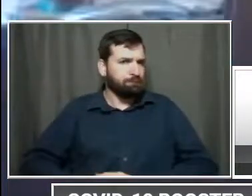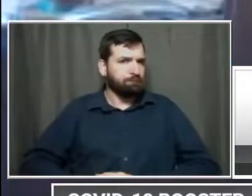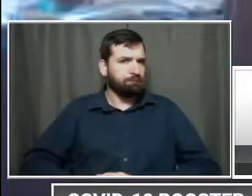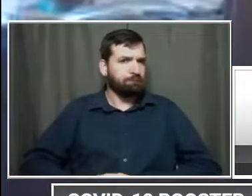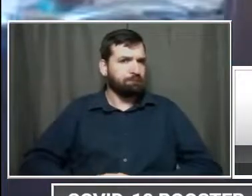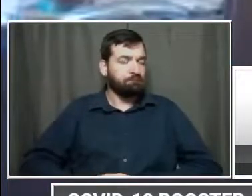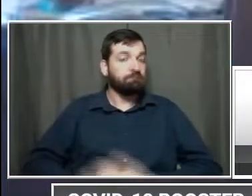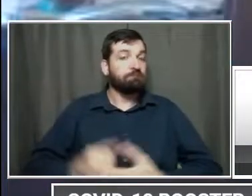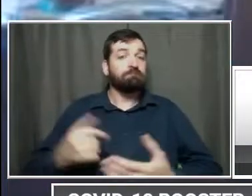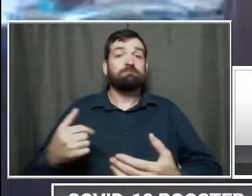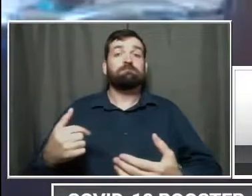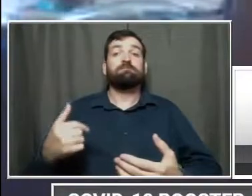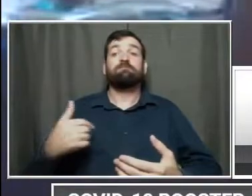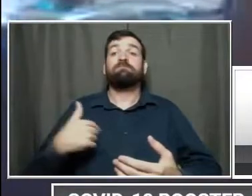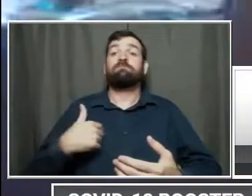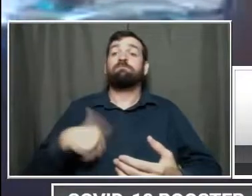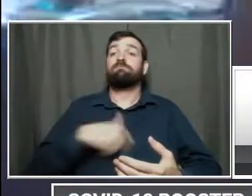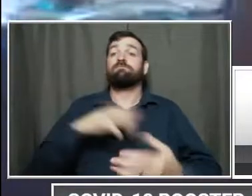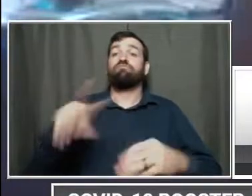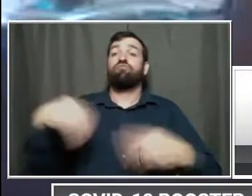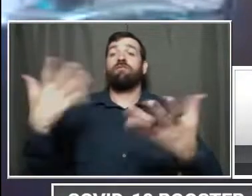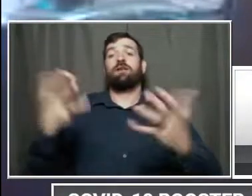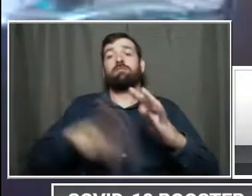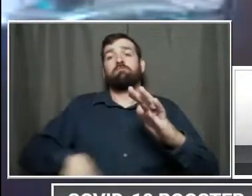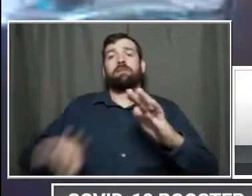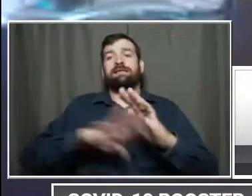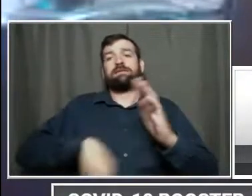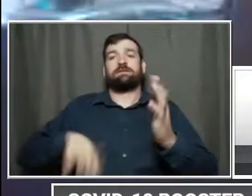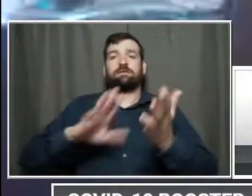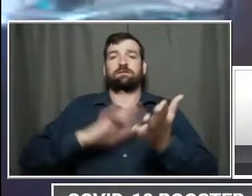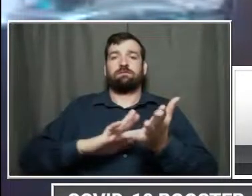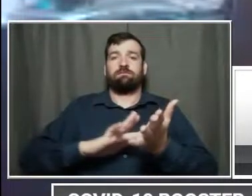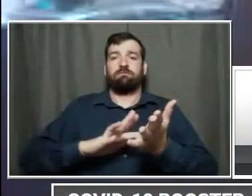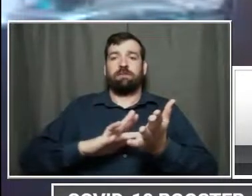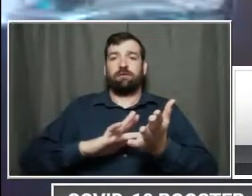We're providing basic medical